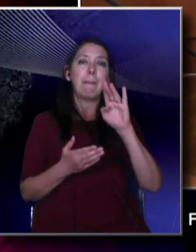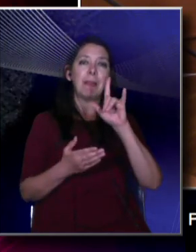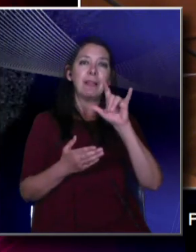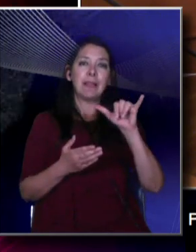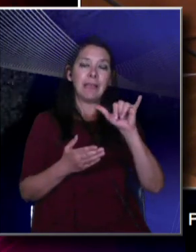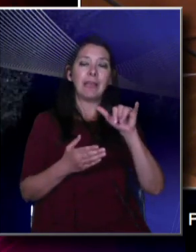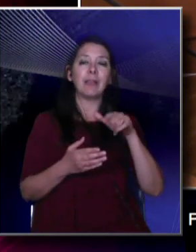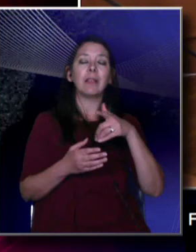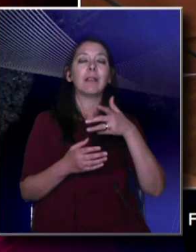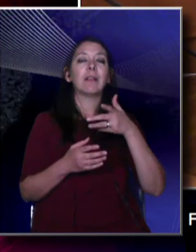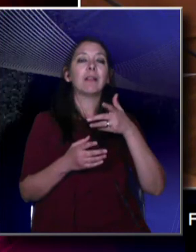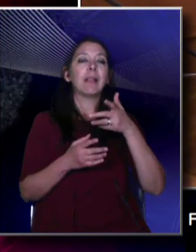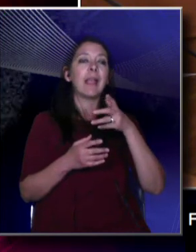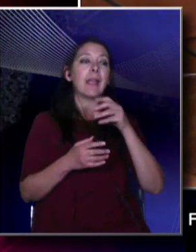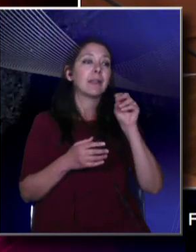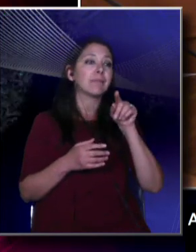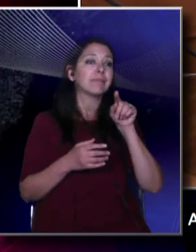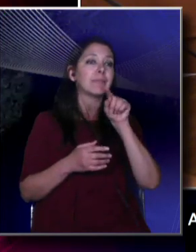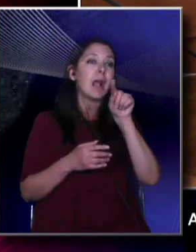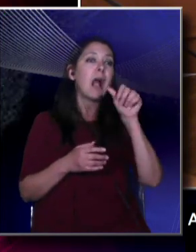school districts,